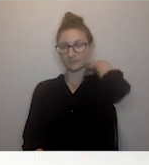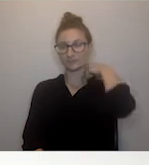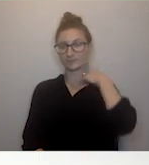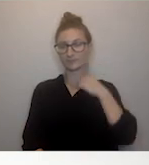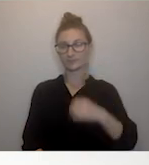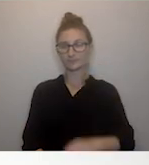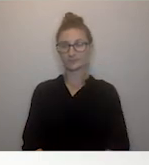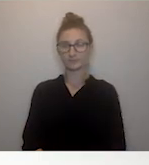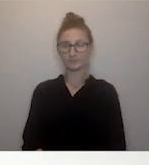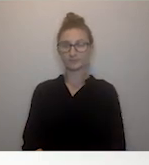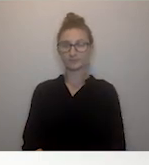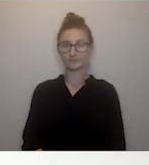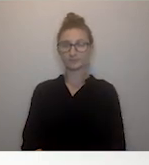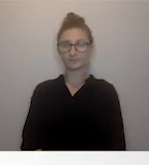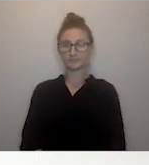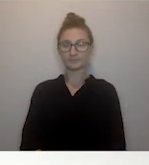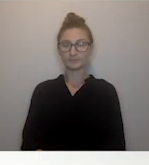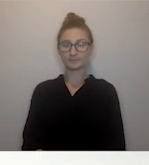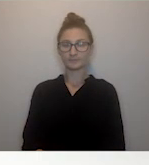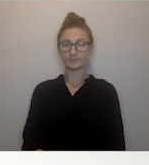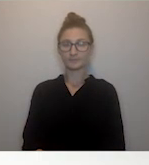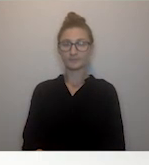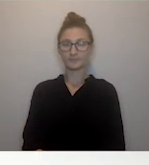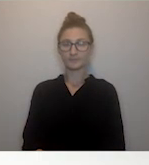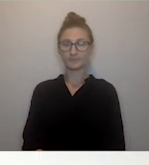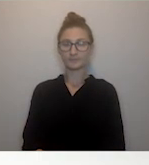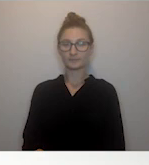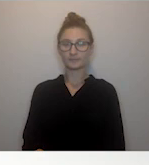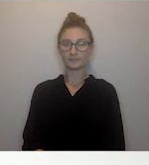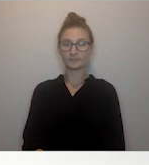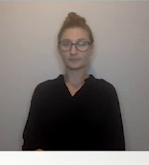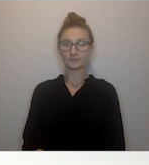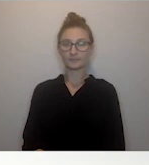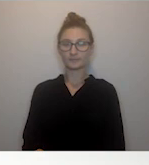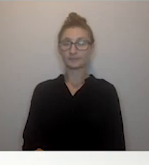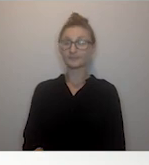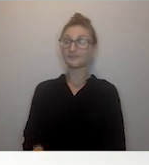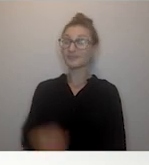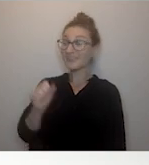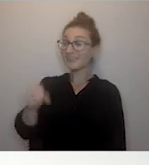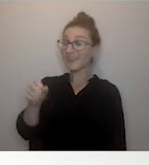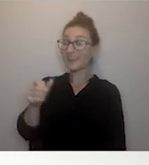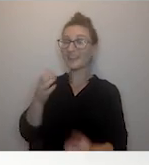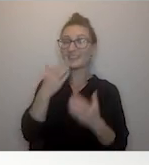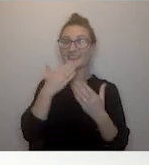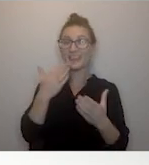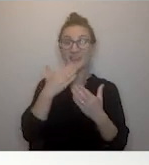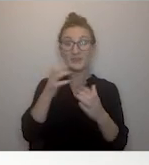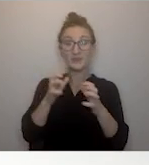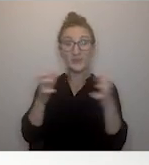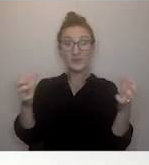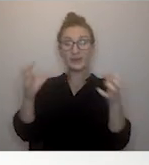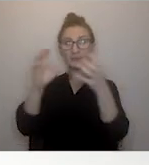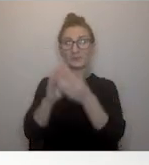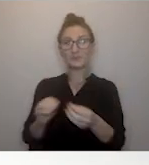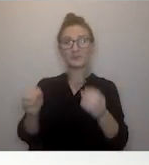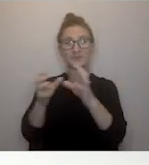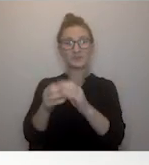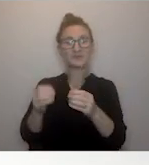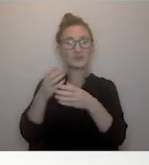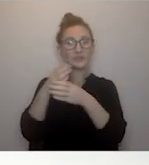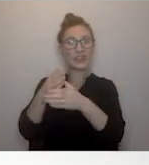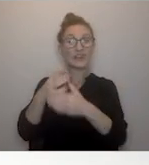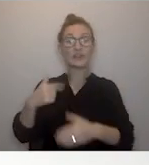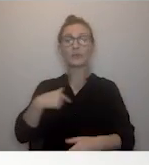parents to how they can find something for their kids to enjoy. Thank you. No, yeah, thank you so much.